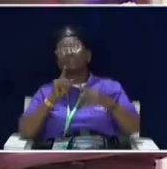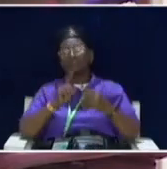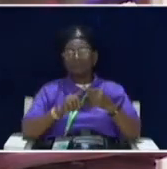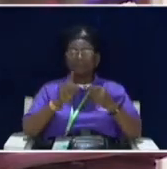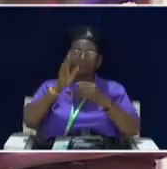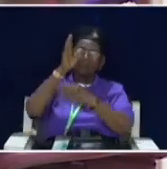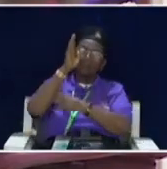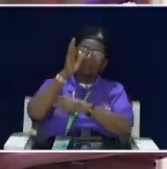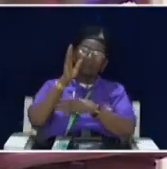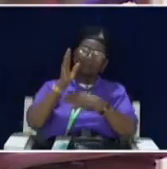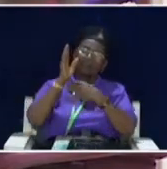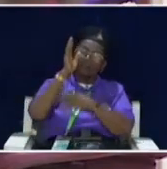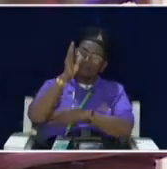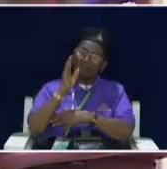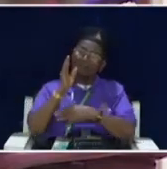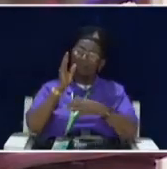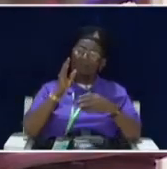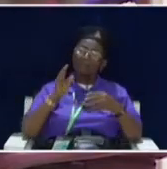God,